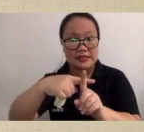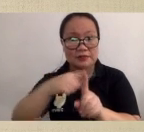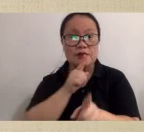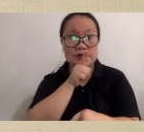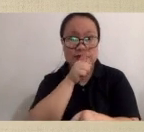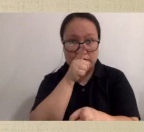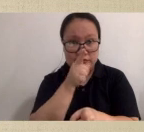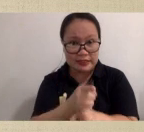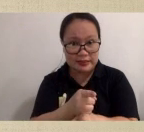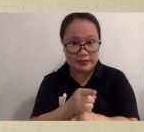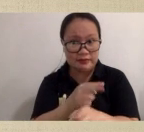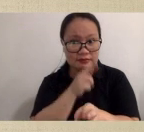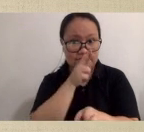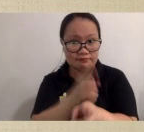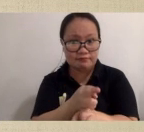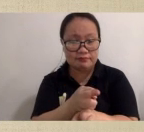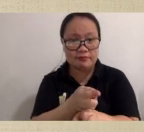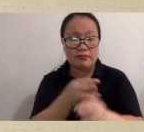Alright.